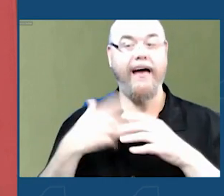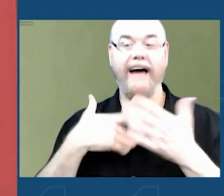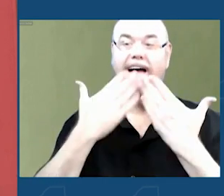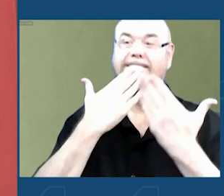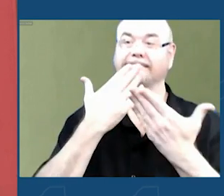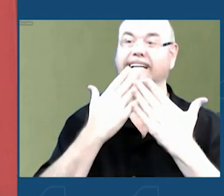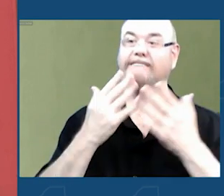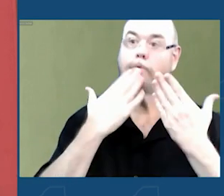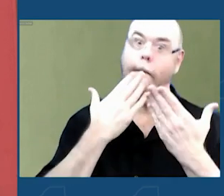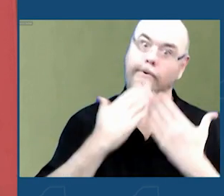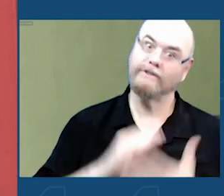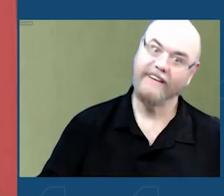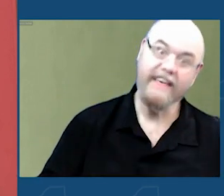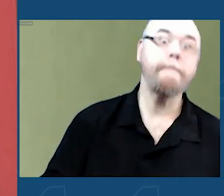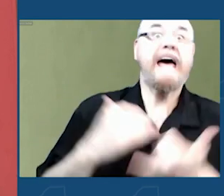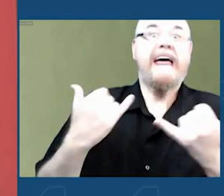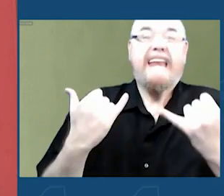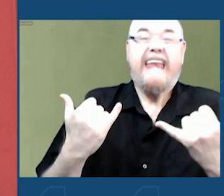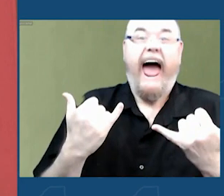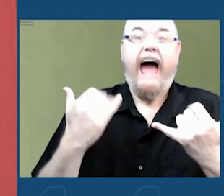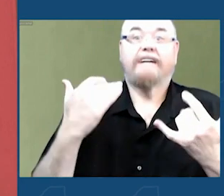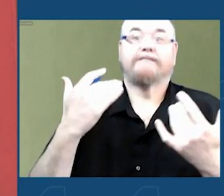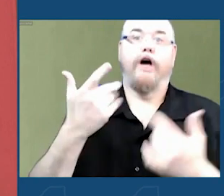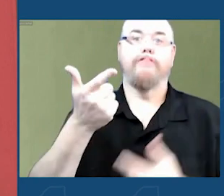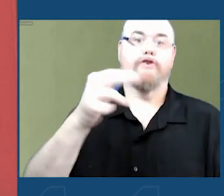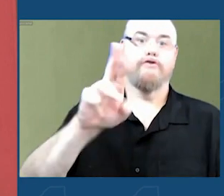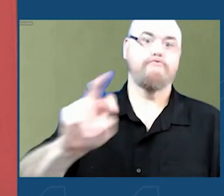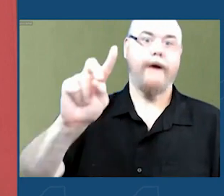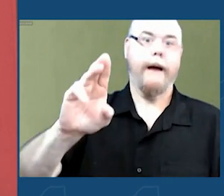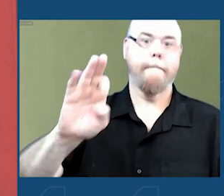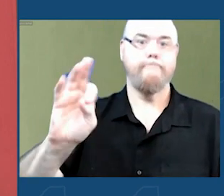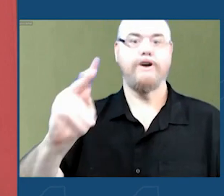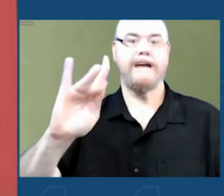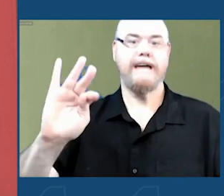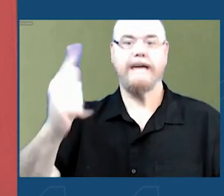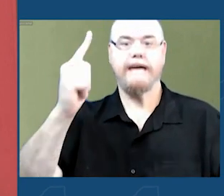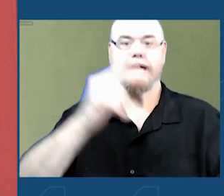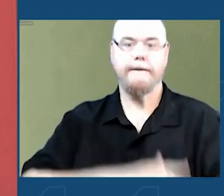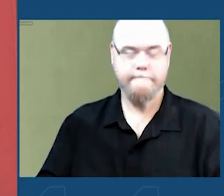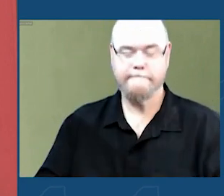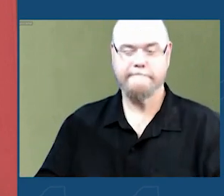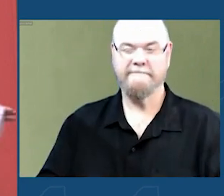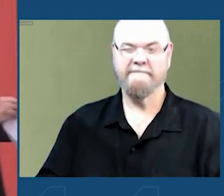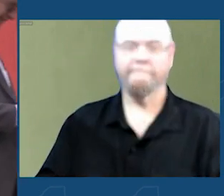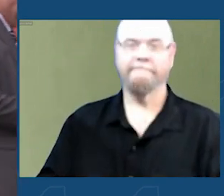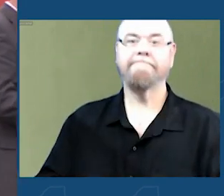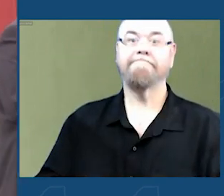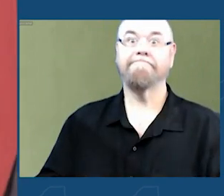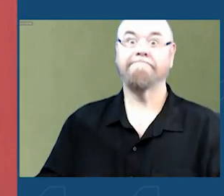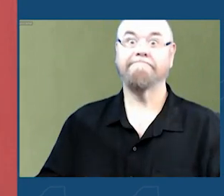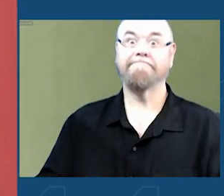to the part that we wanted to, the groundbreaking. It's now time to break some